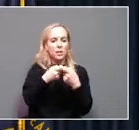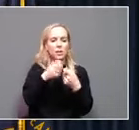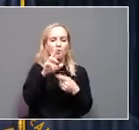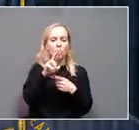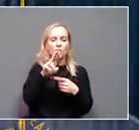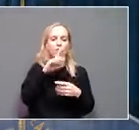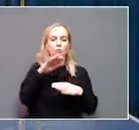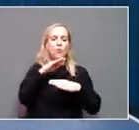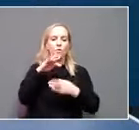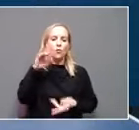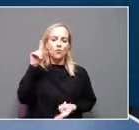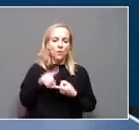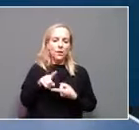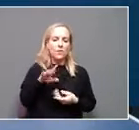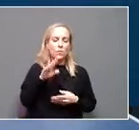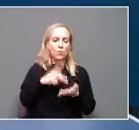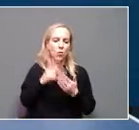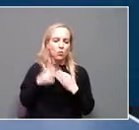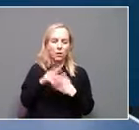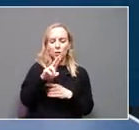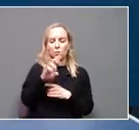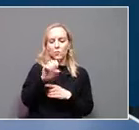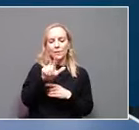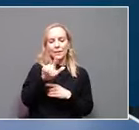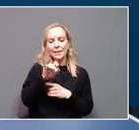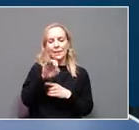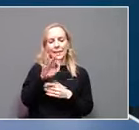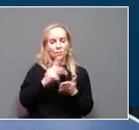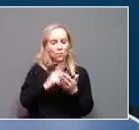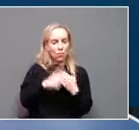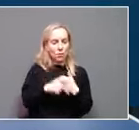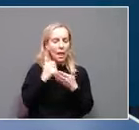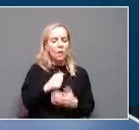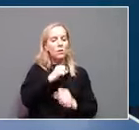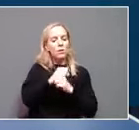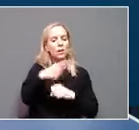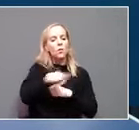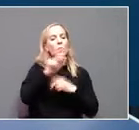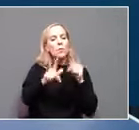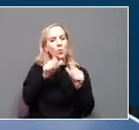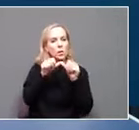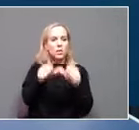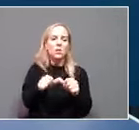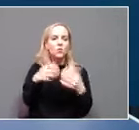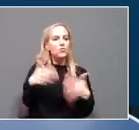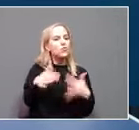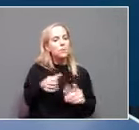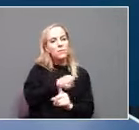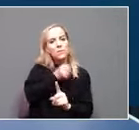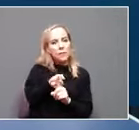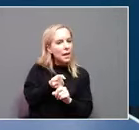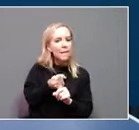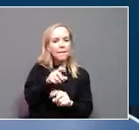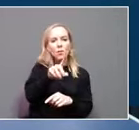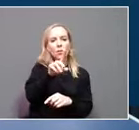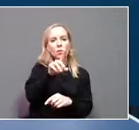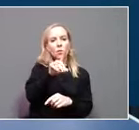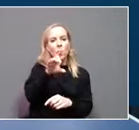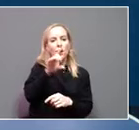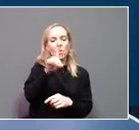These are important programs that are helping protect people who continue to be impacted by this one in every 100-year